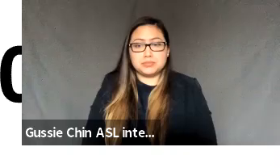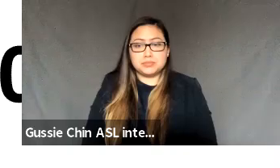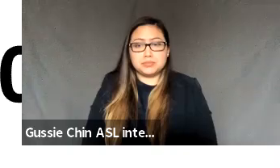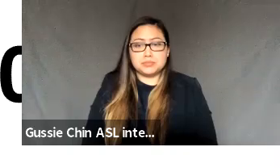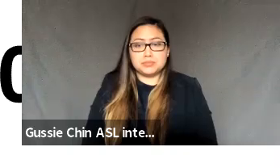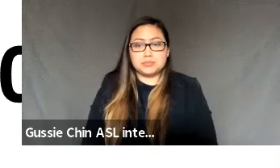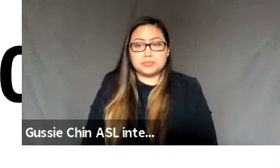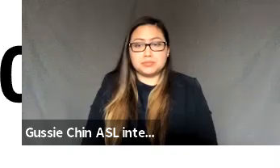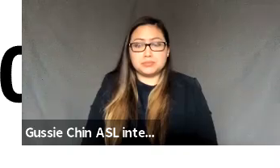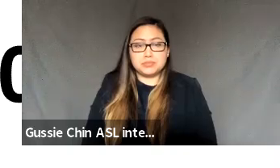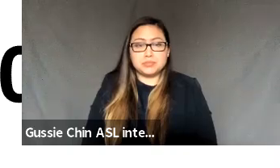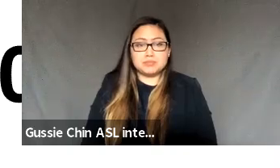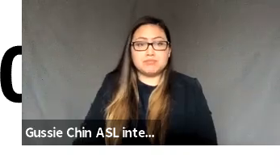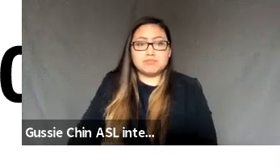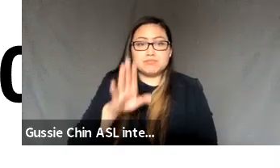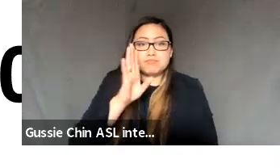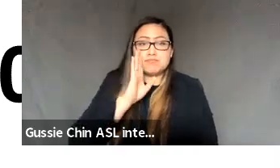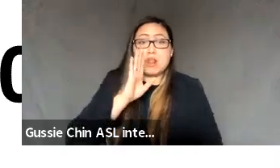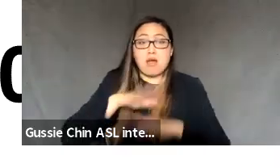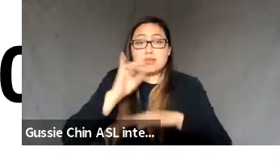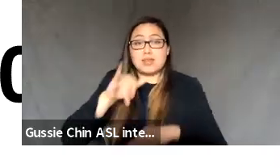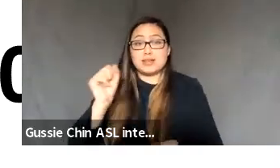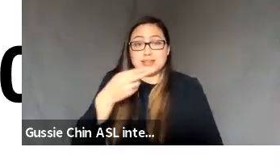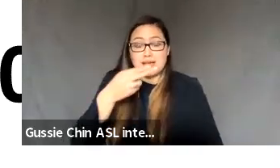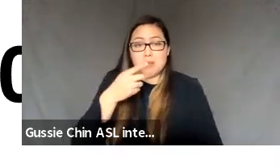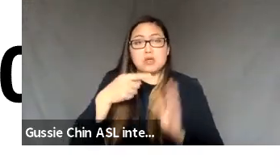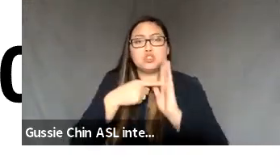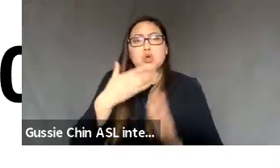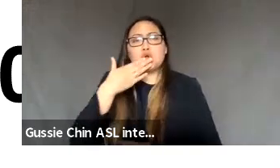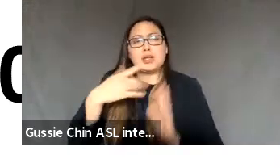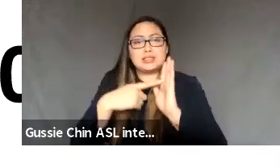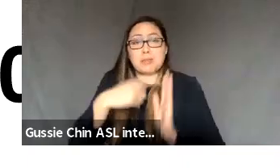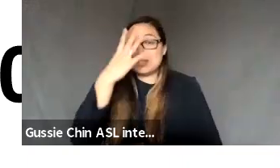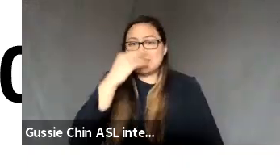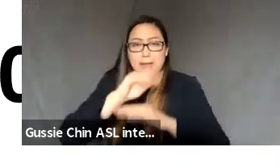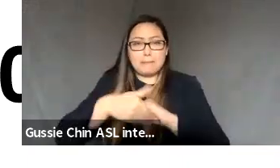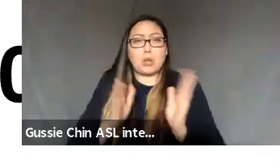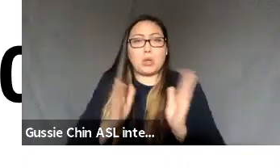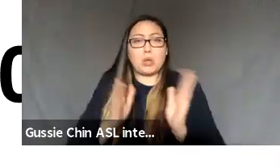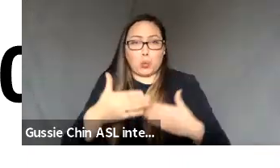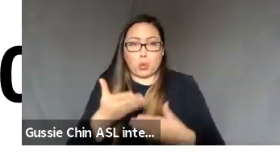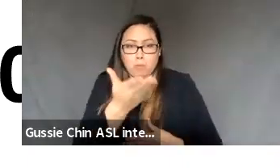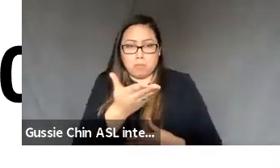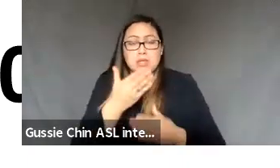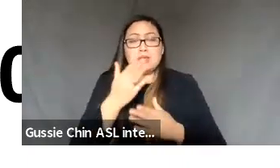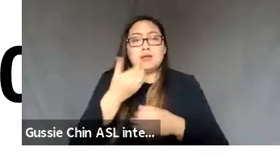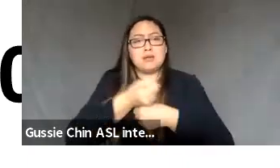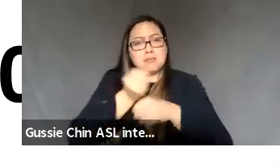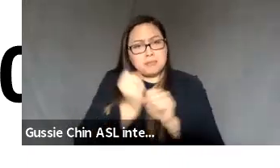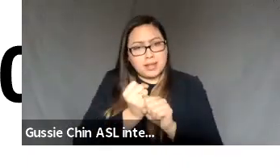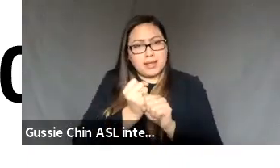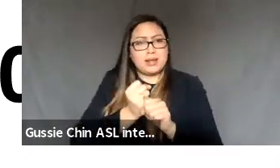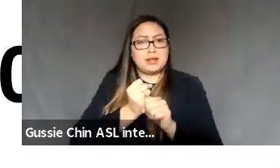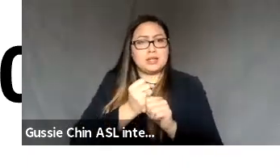Okay, so on this slide, we show a good example of a sleeping room design that